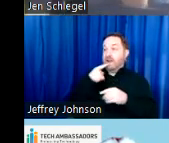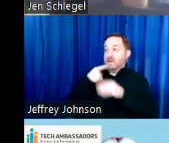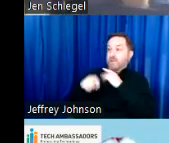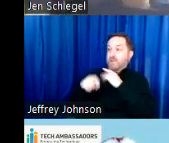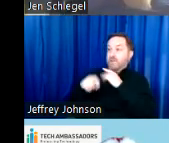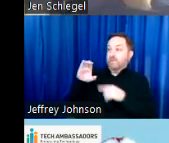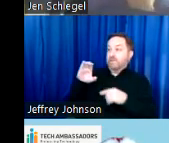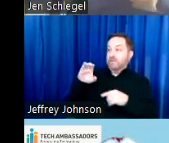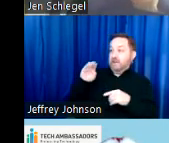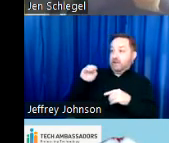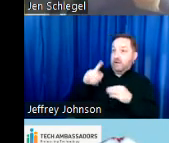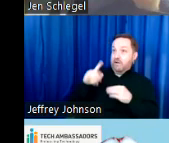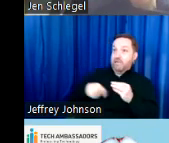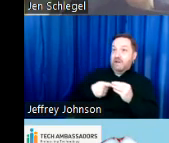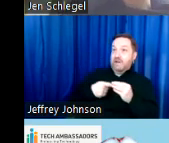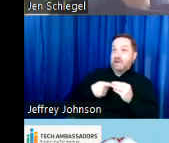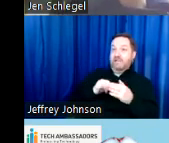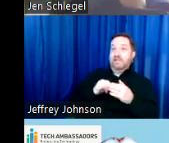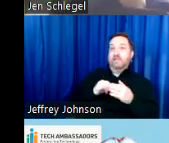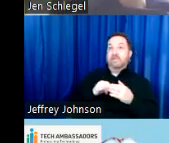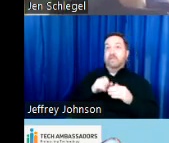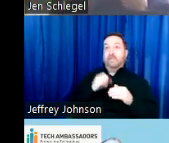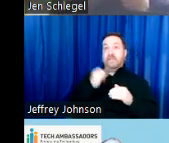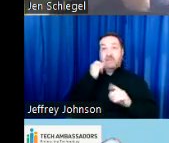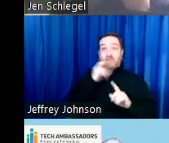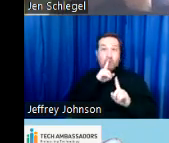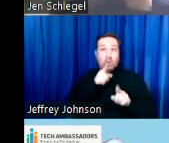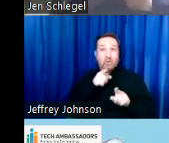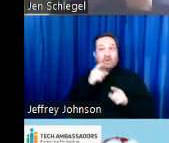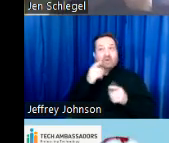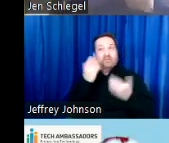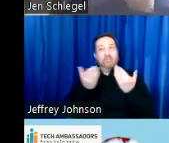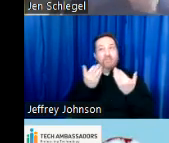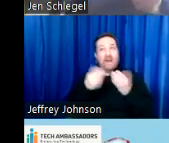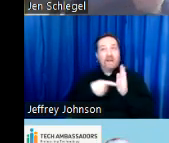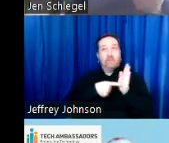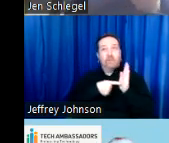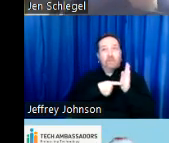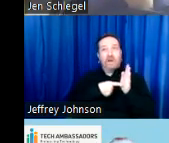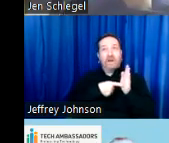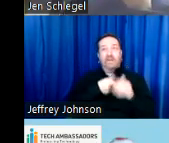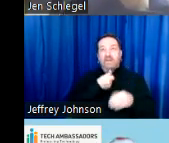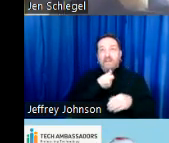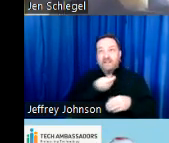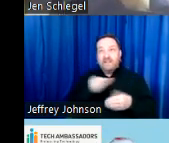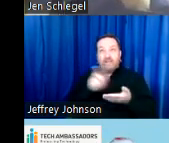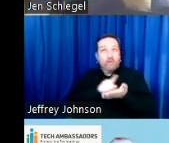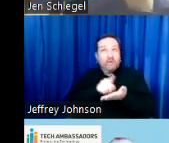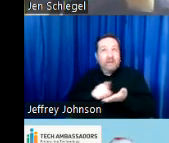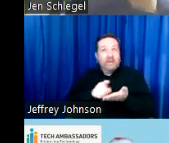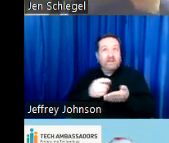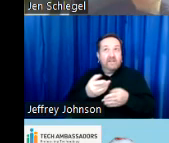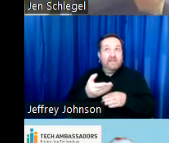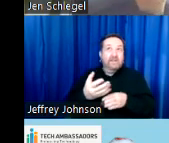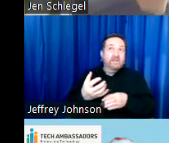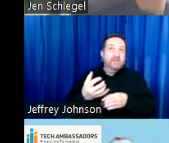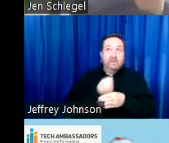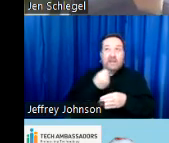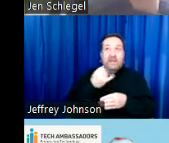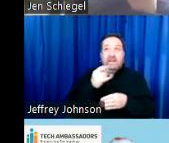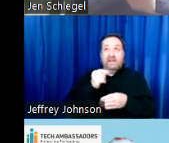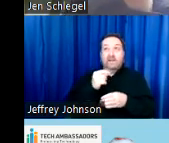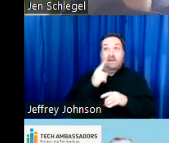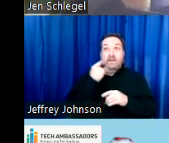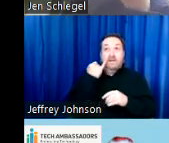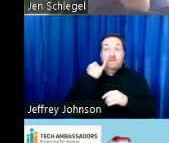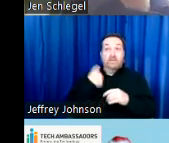So if you do order this, it might take several weeks because it's coming from Canada. But if you want to try it before you